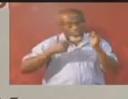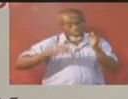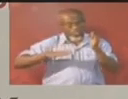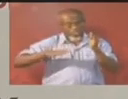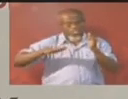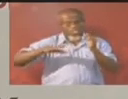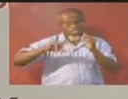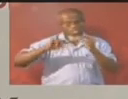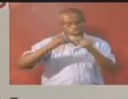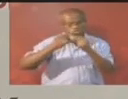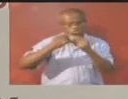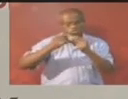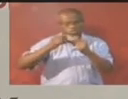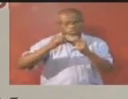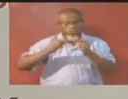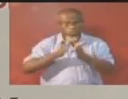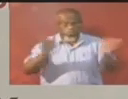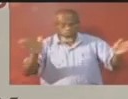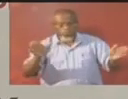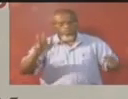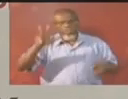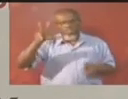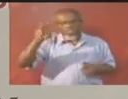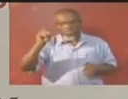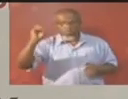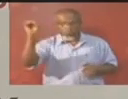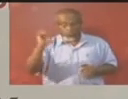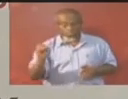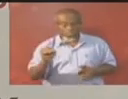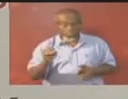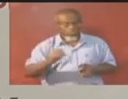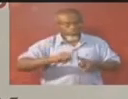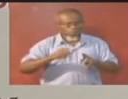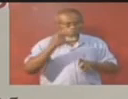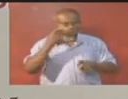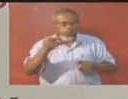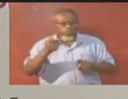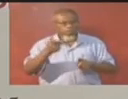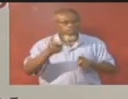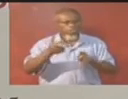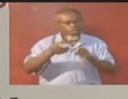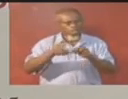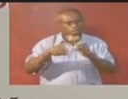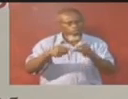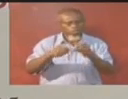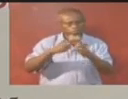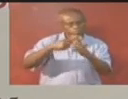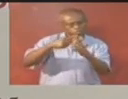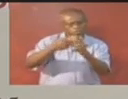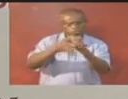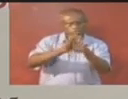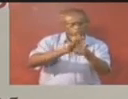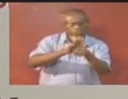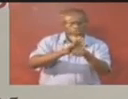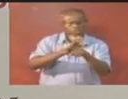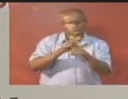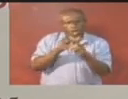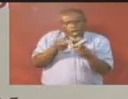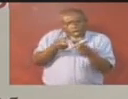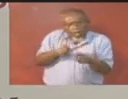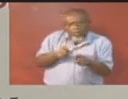that the representation of children and teens among the COVID-19 positives is somewhere around 10%.